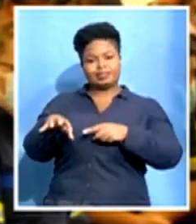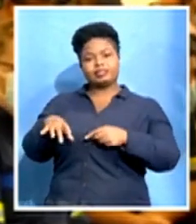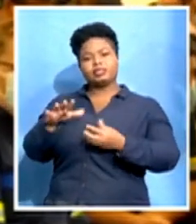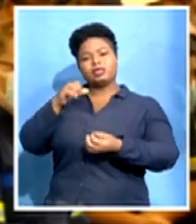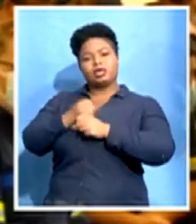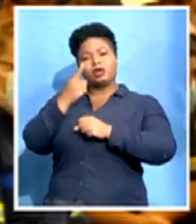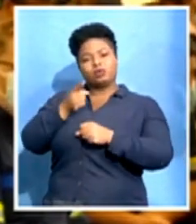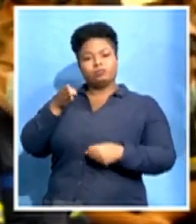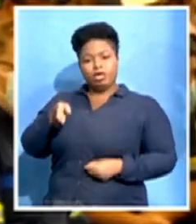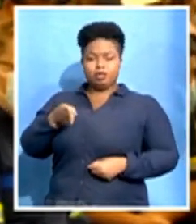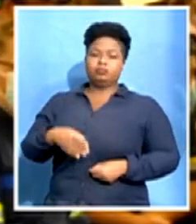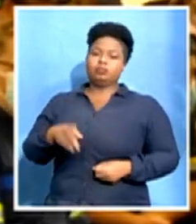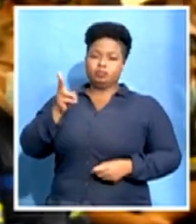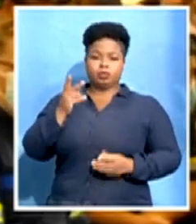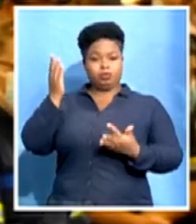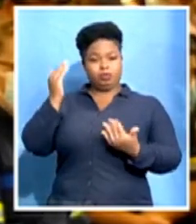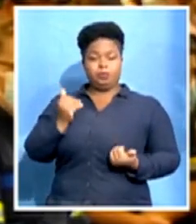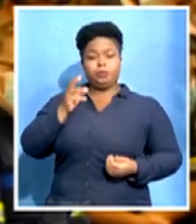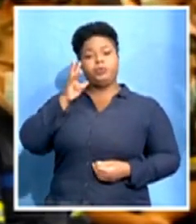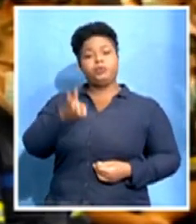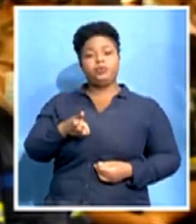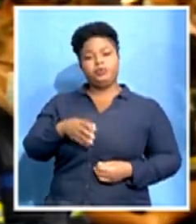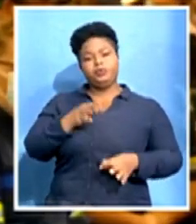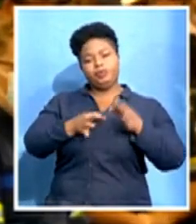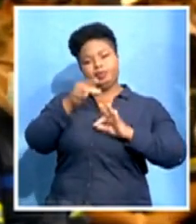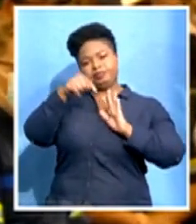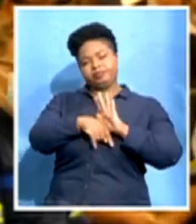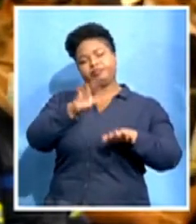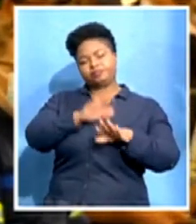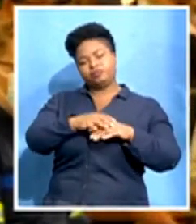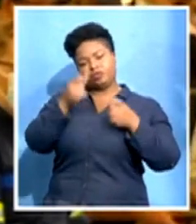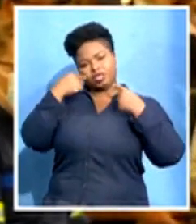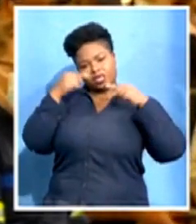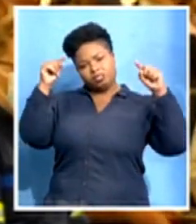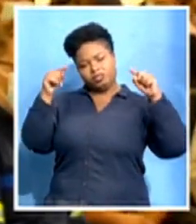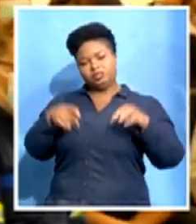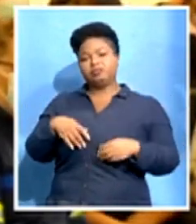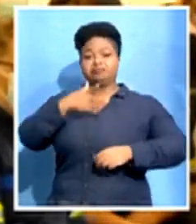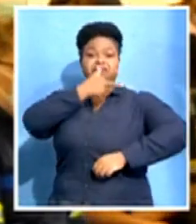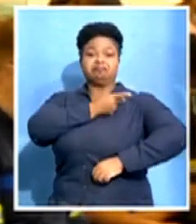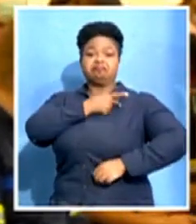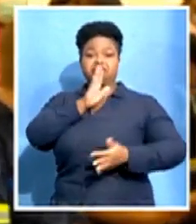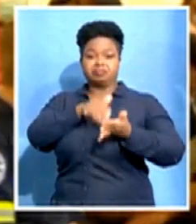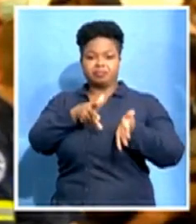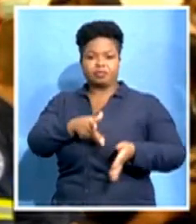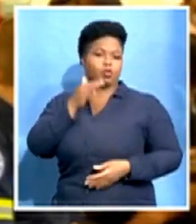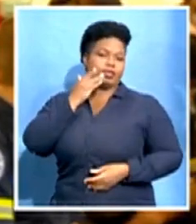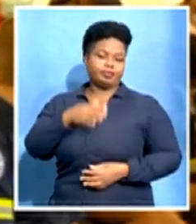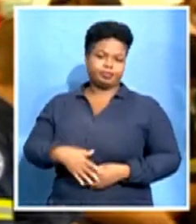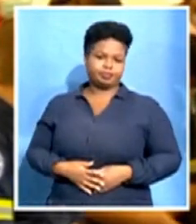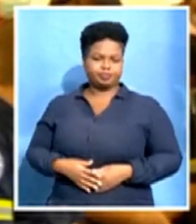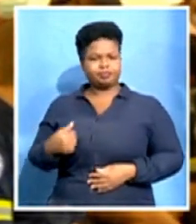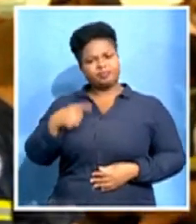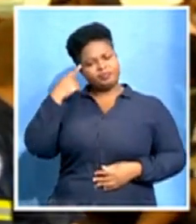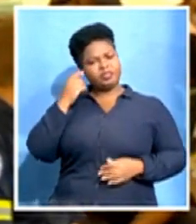a further details known about when the vaccines will arrive in the country. I guess this is also quite important because you would know, Desiree,